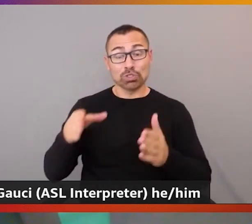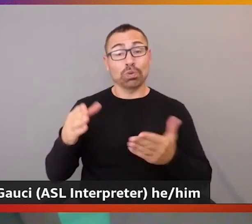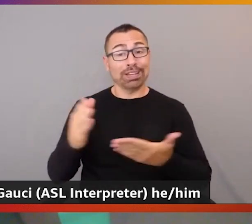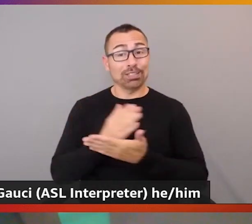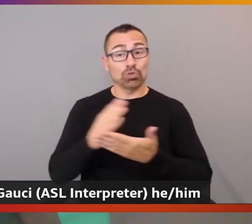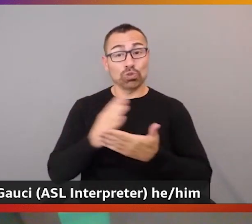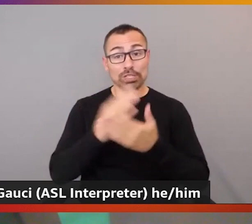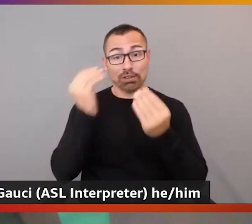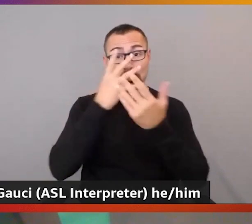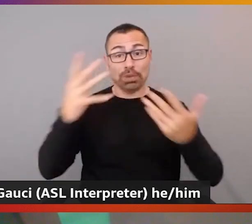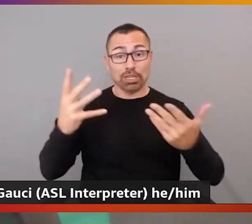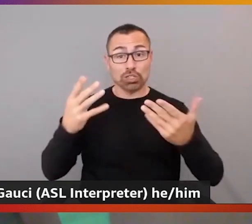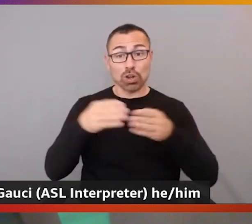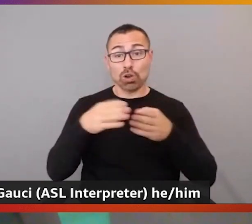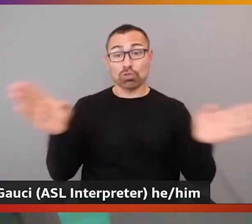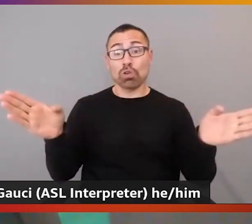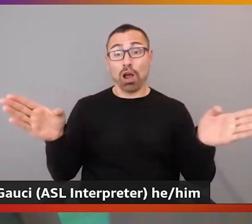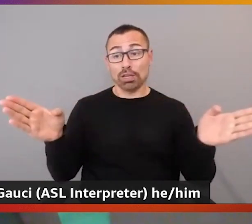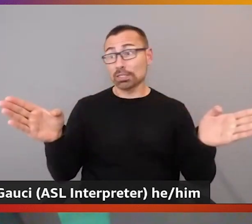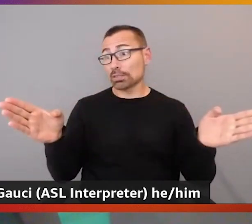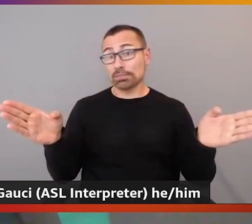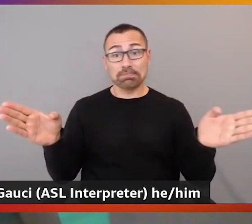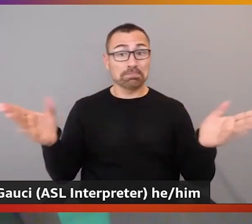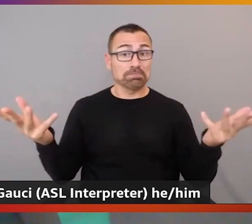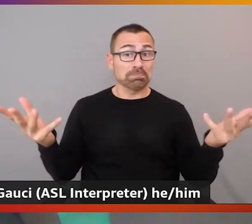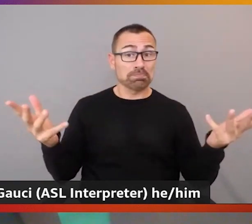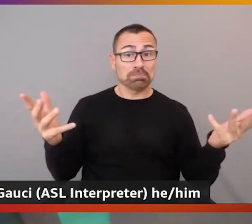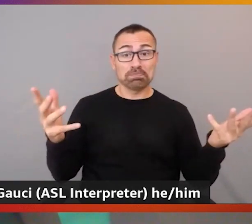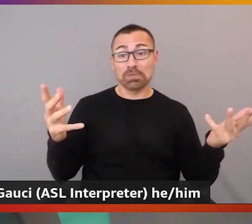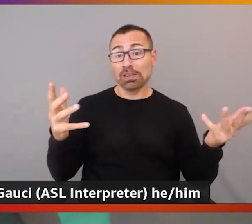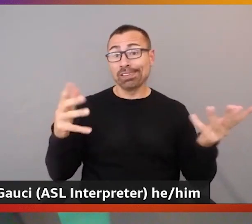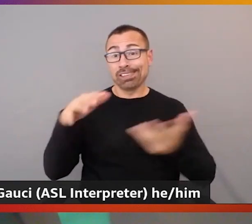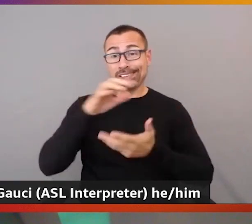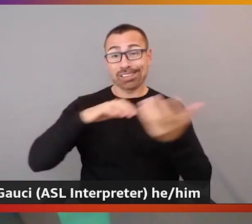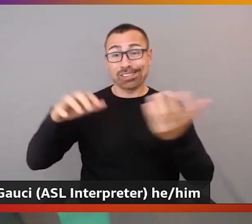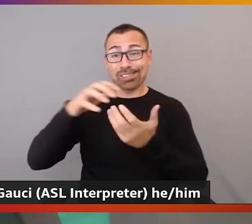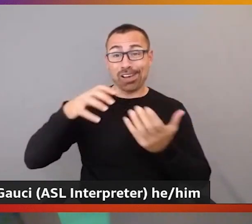across share data for cloud native applications and